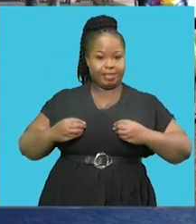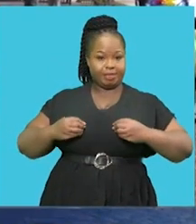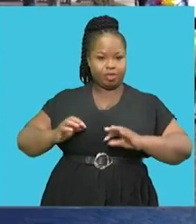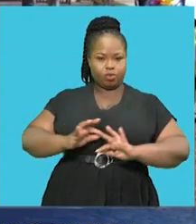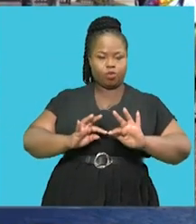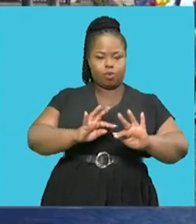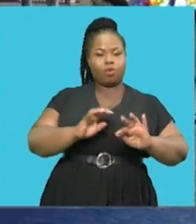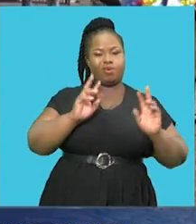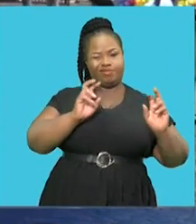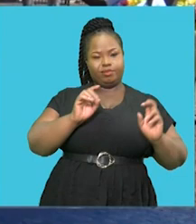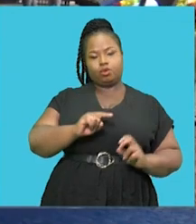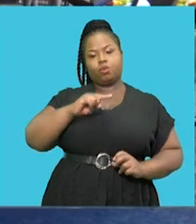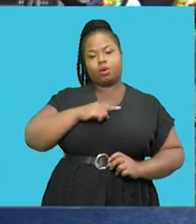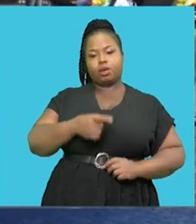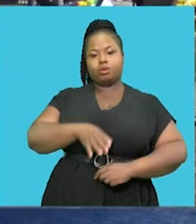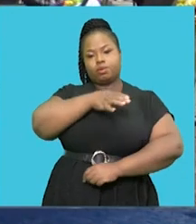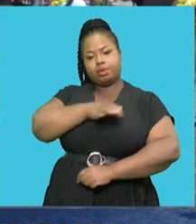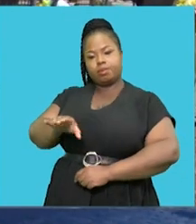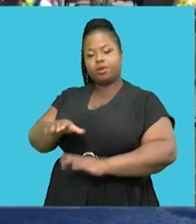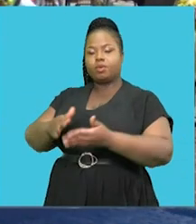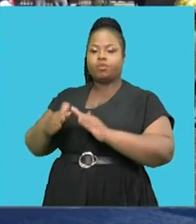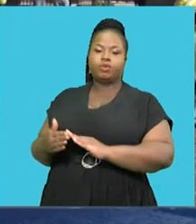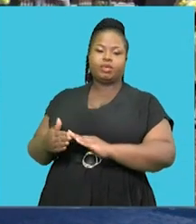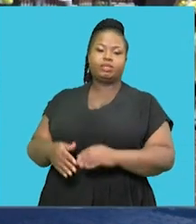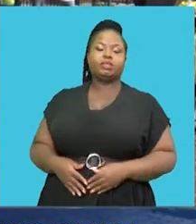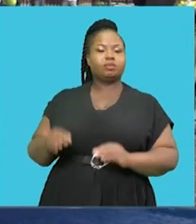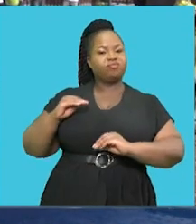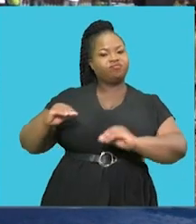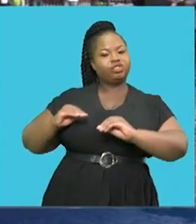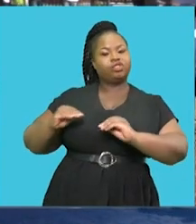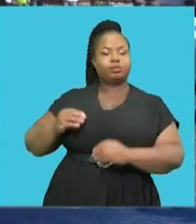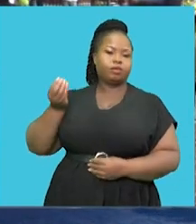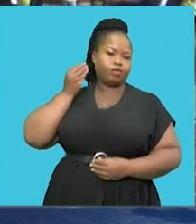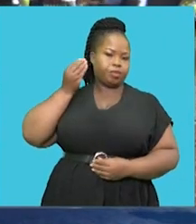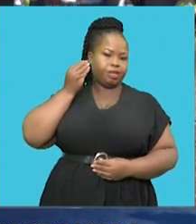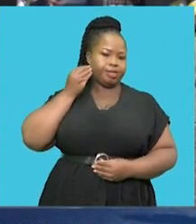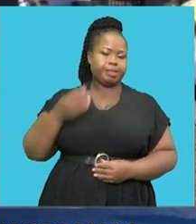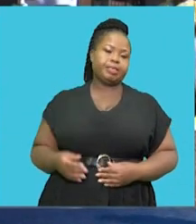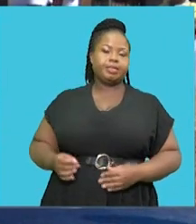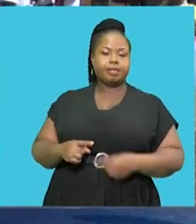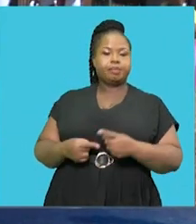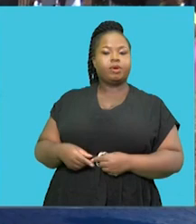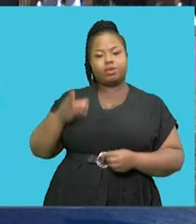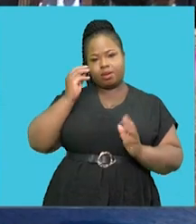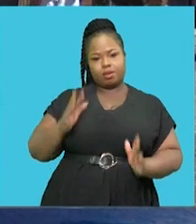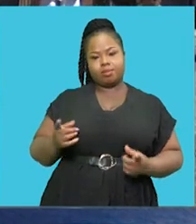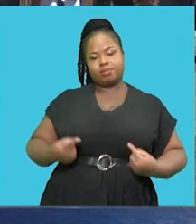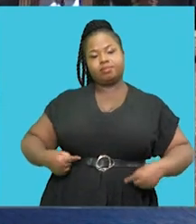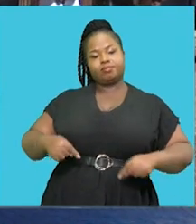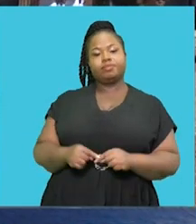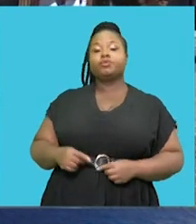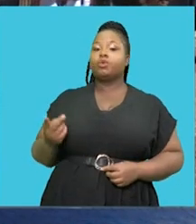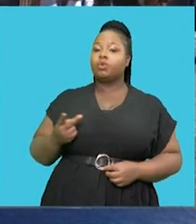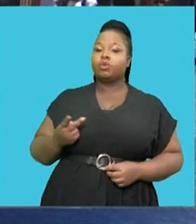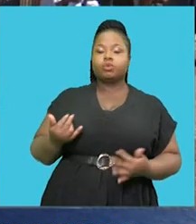whereby we are empowering the community with information about our learners and the